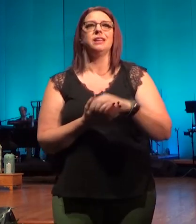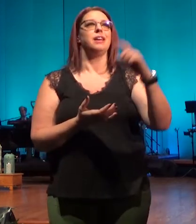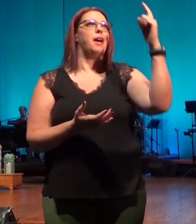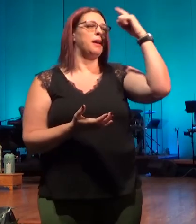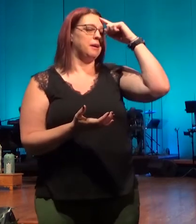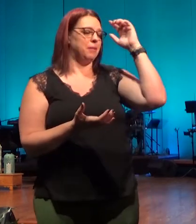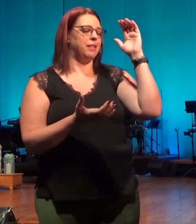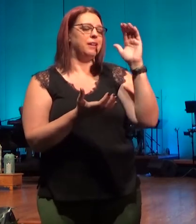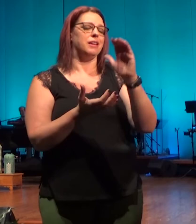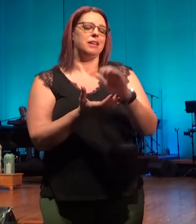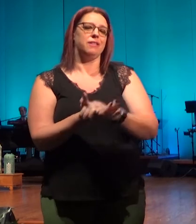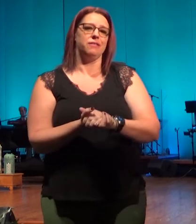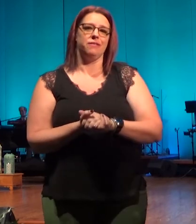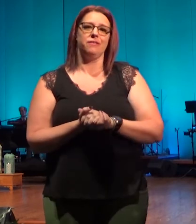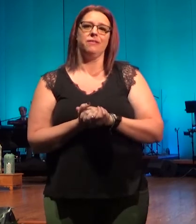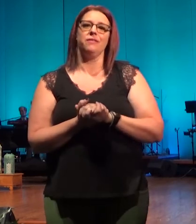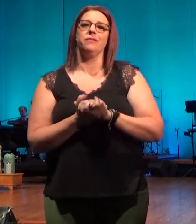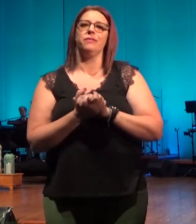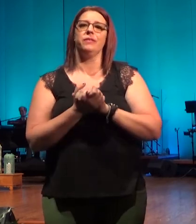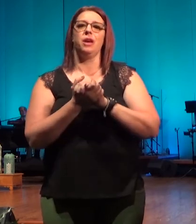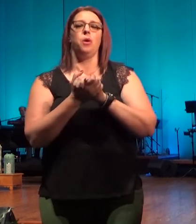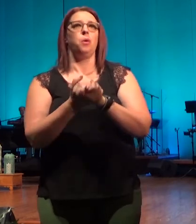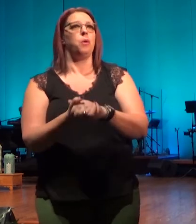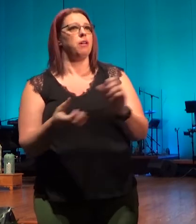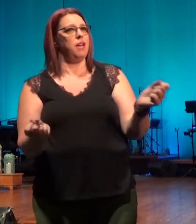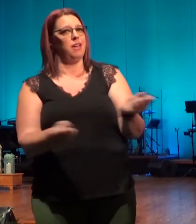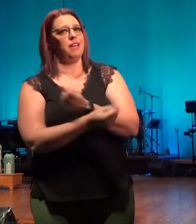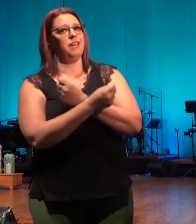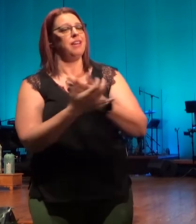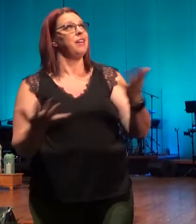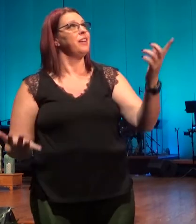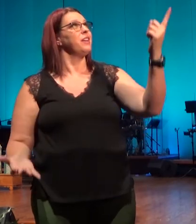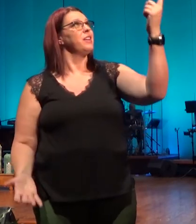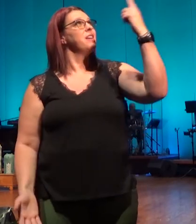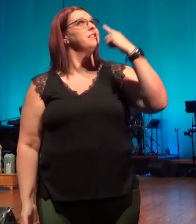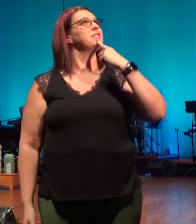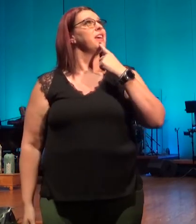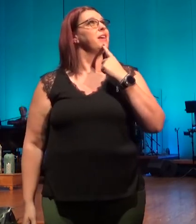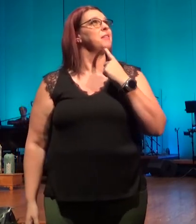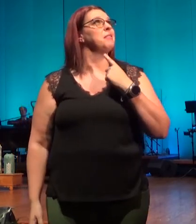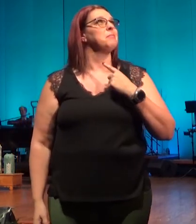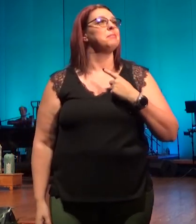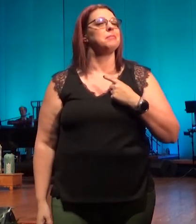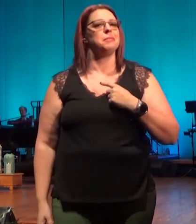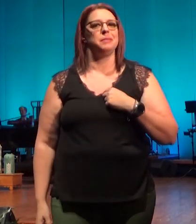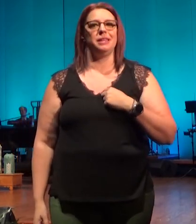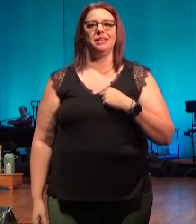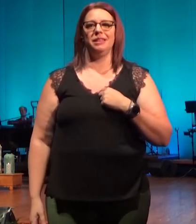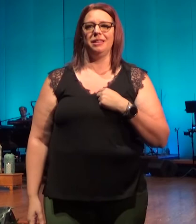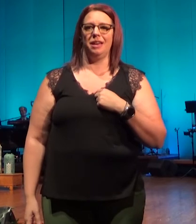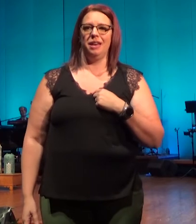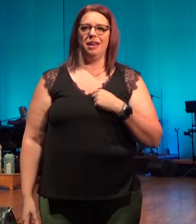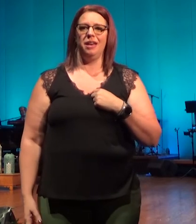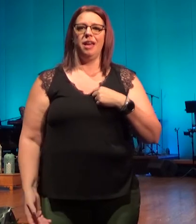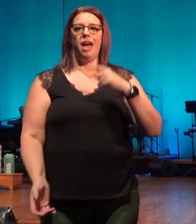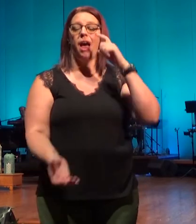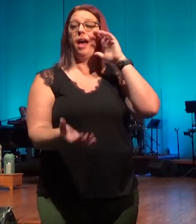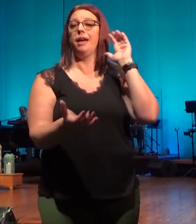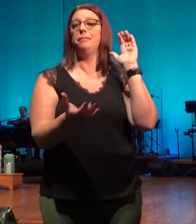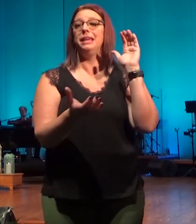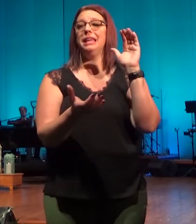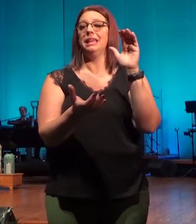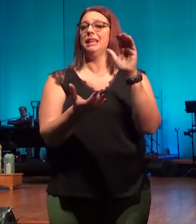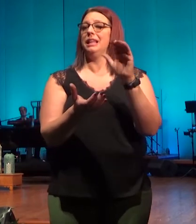Oh, I believe what you say of me. I